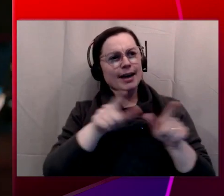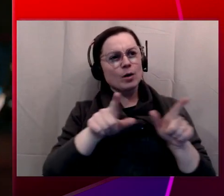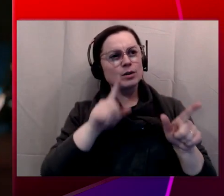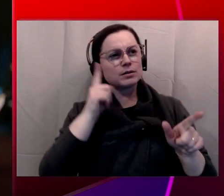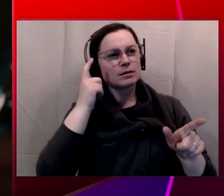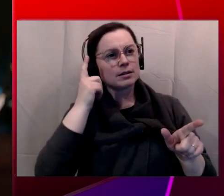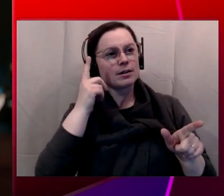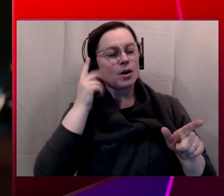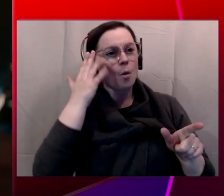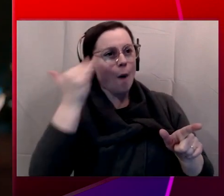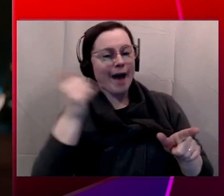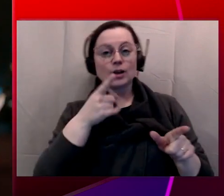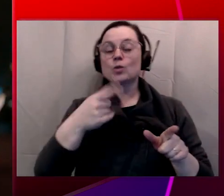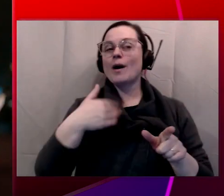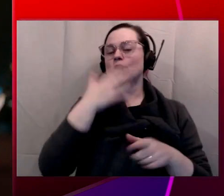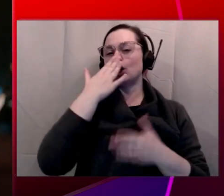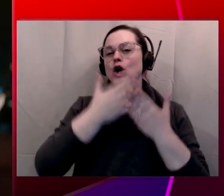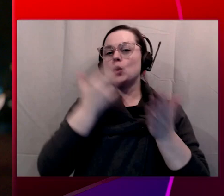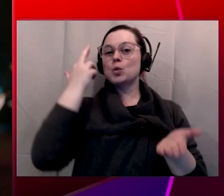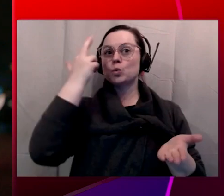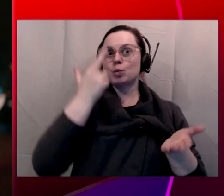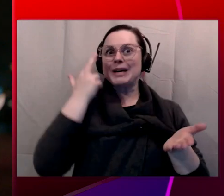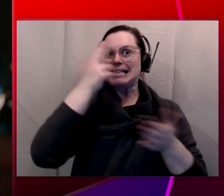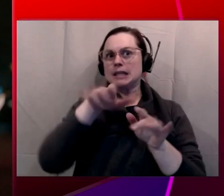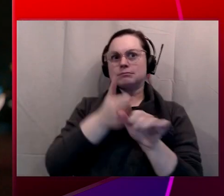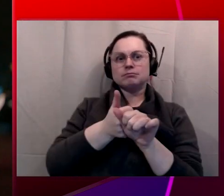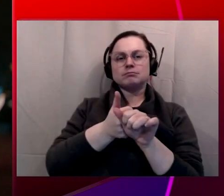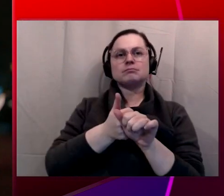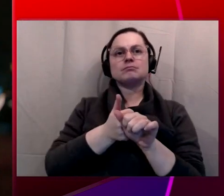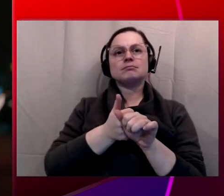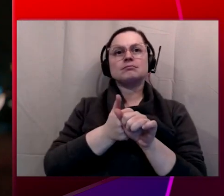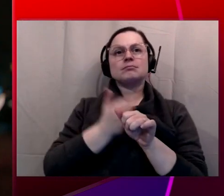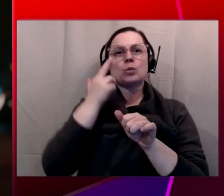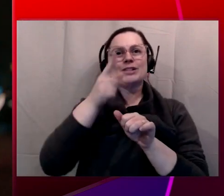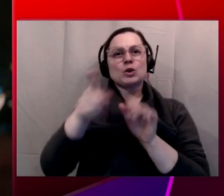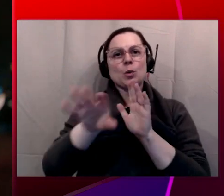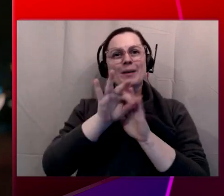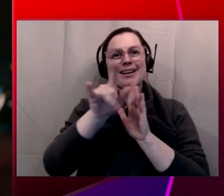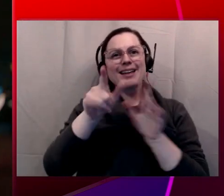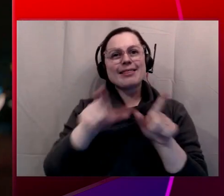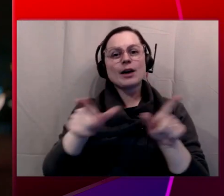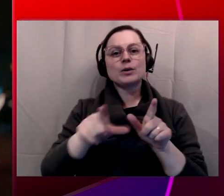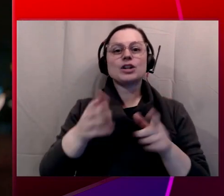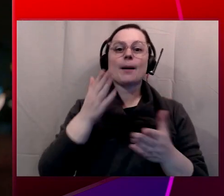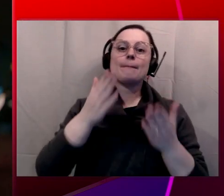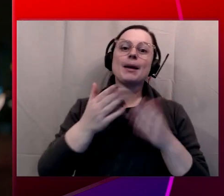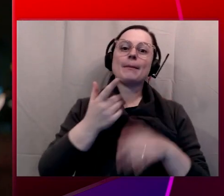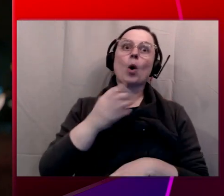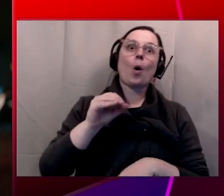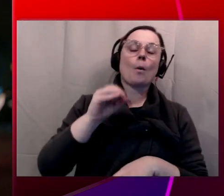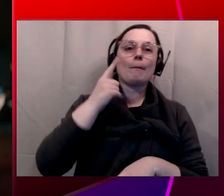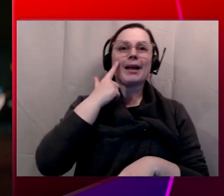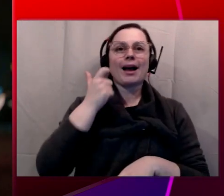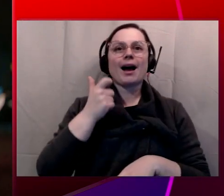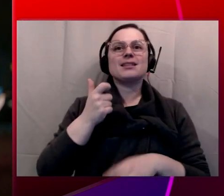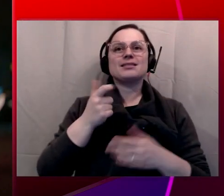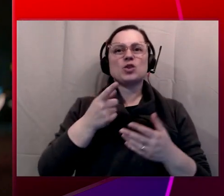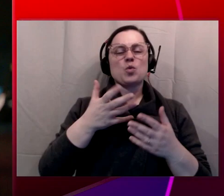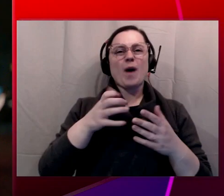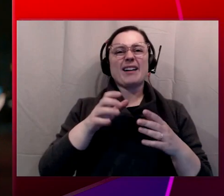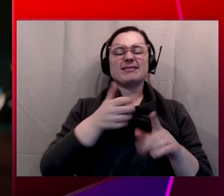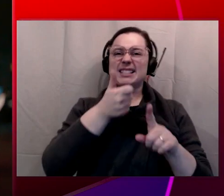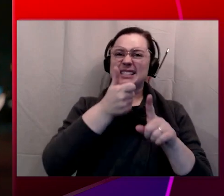good reason for doing that, for picking that. Okay. Maybe it's Go because you want like a self-contained